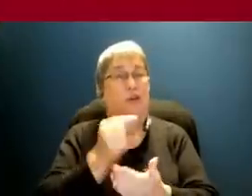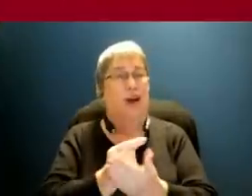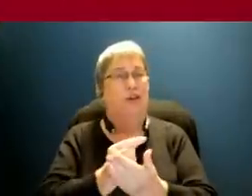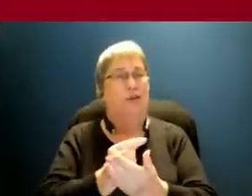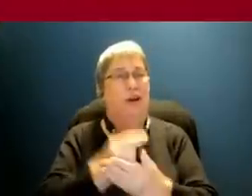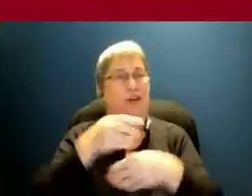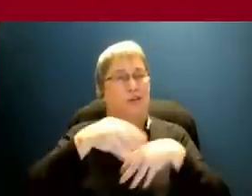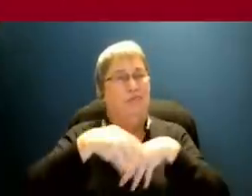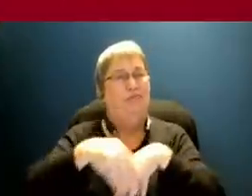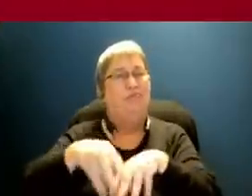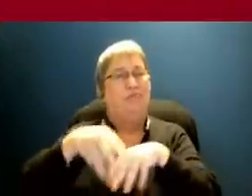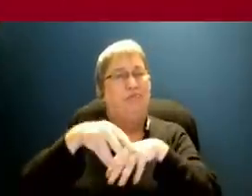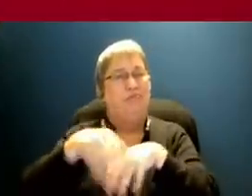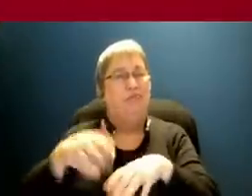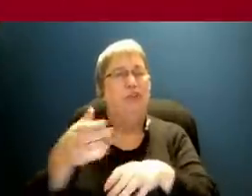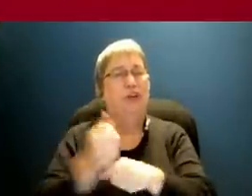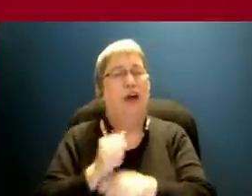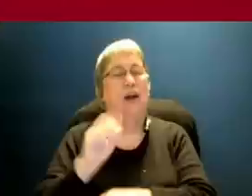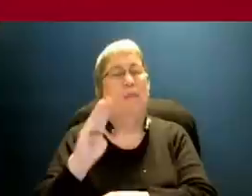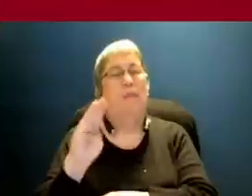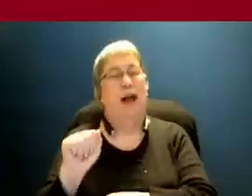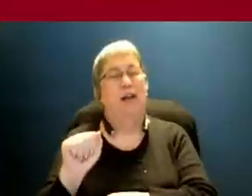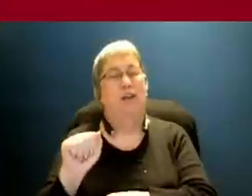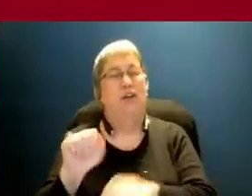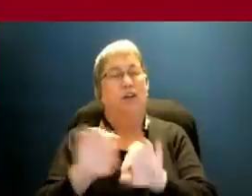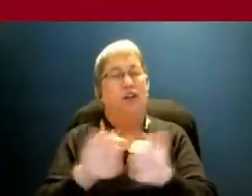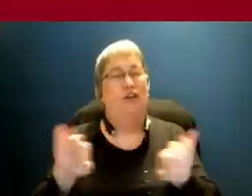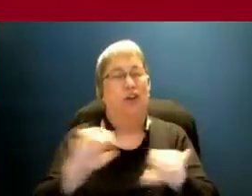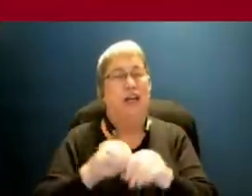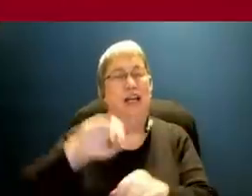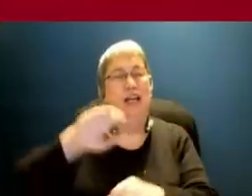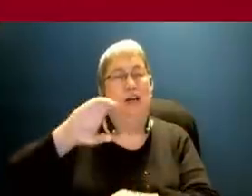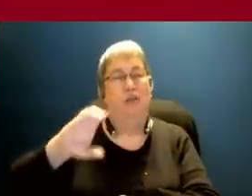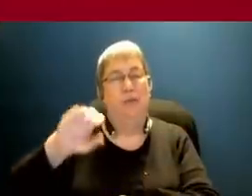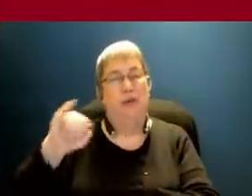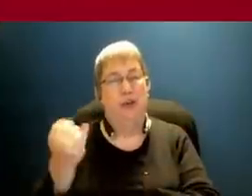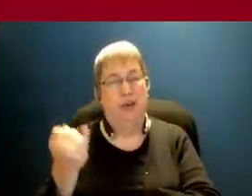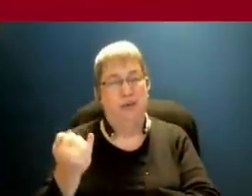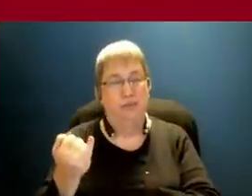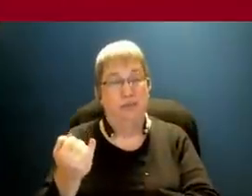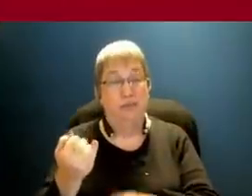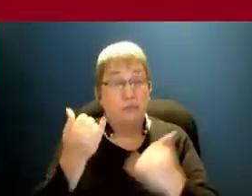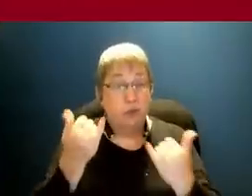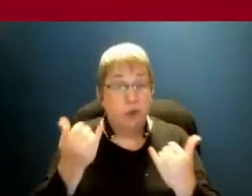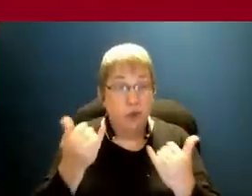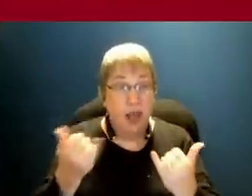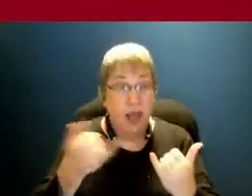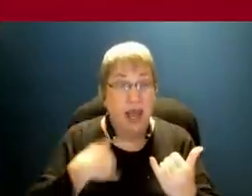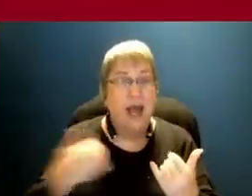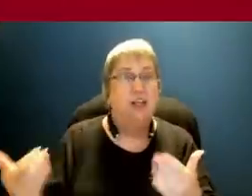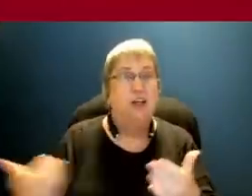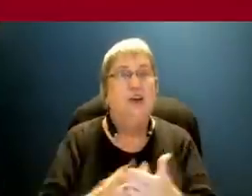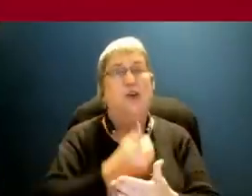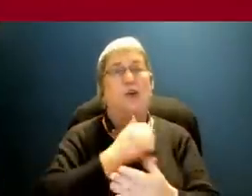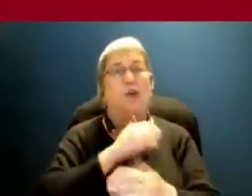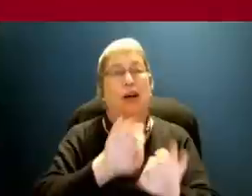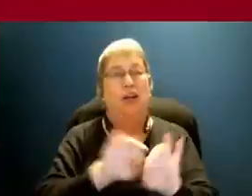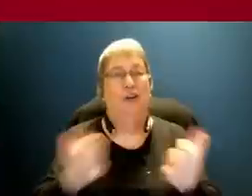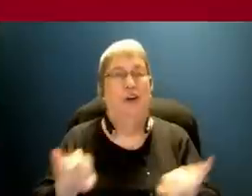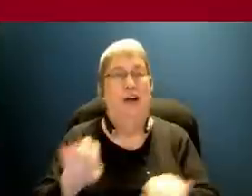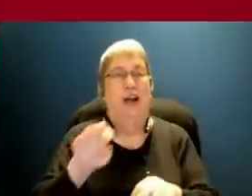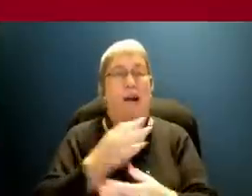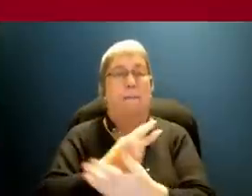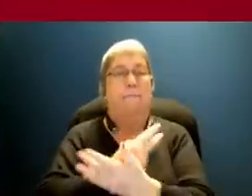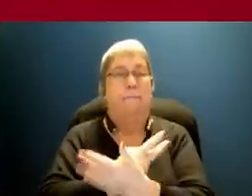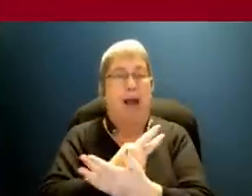her bachelor's degree in criminal justice. Now today, she's reached another milestone and has earned her master's degree in